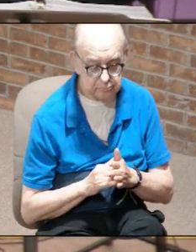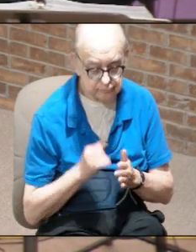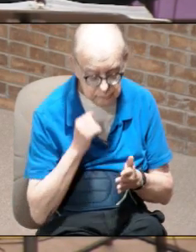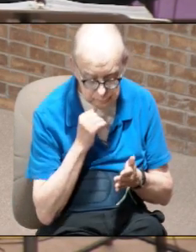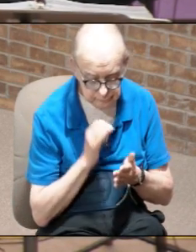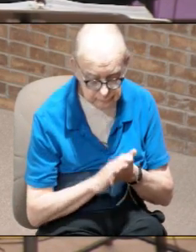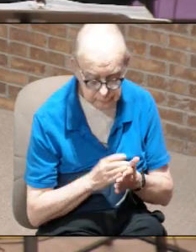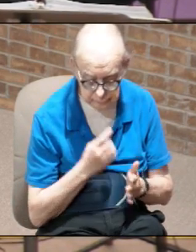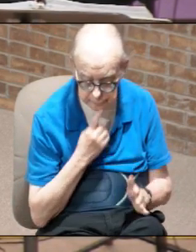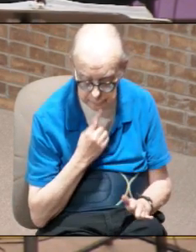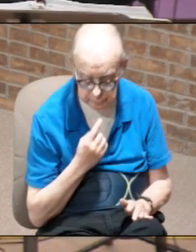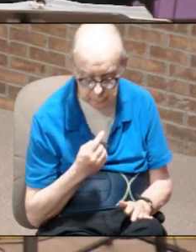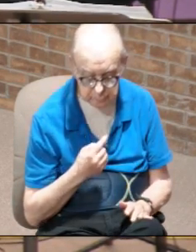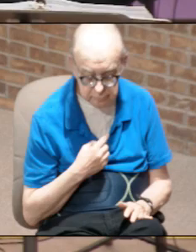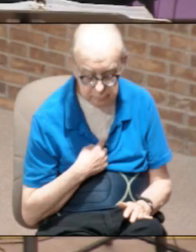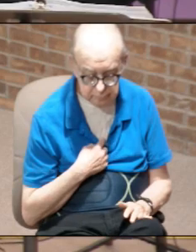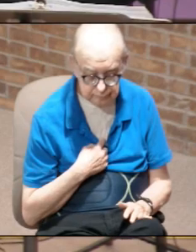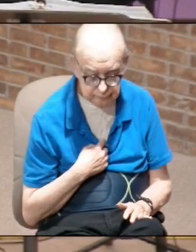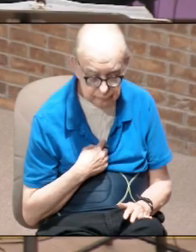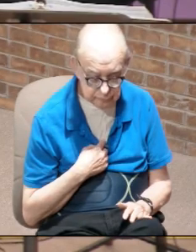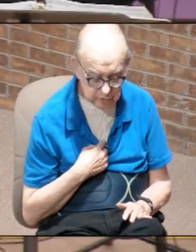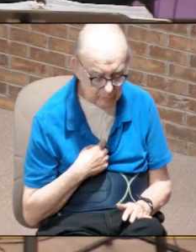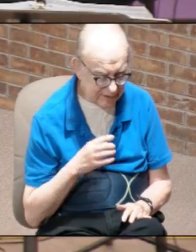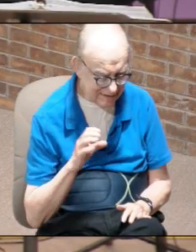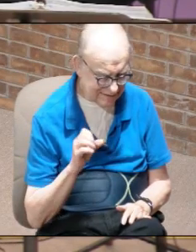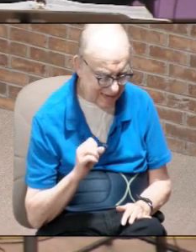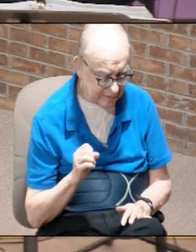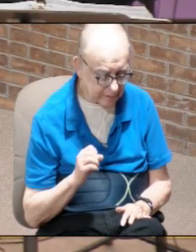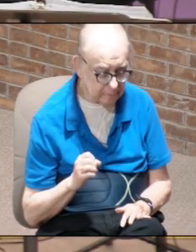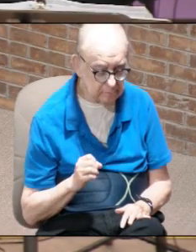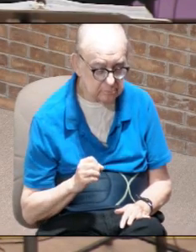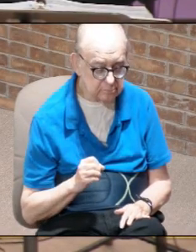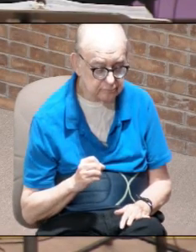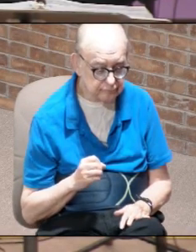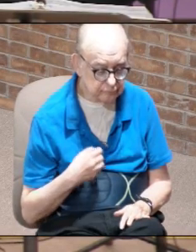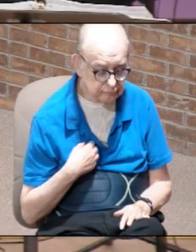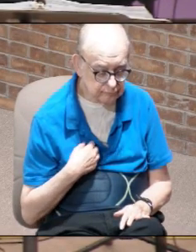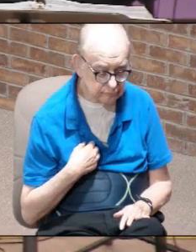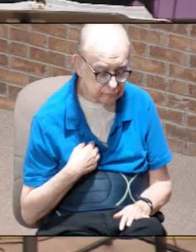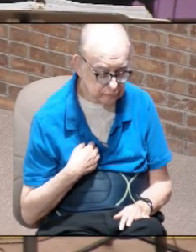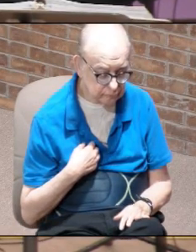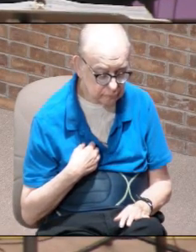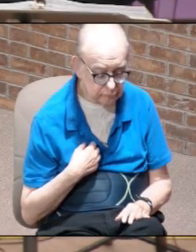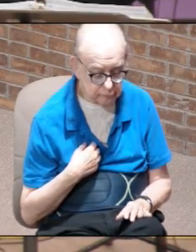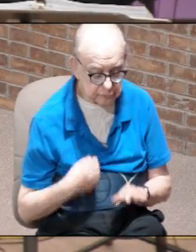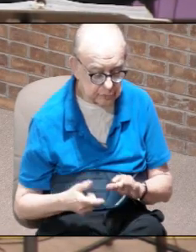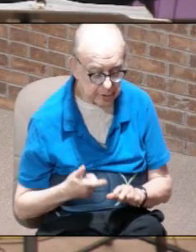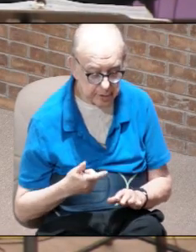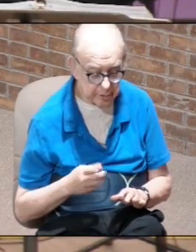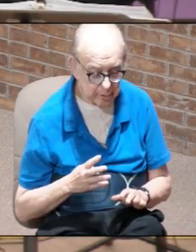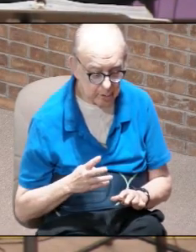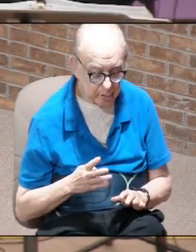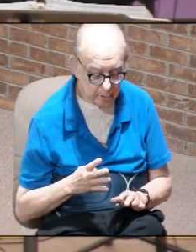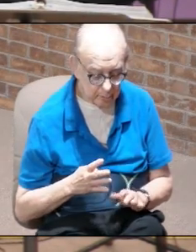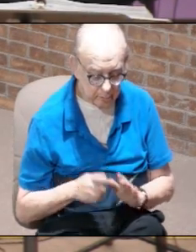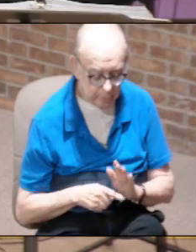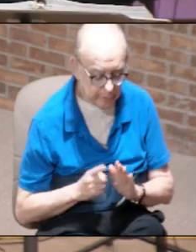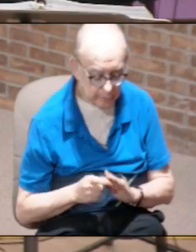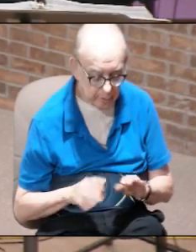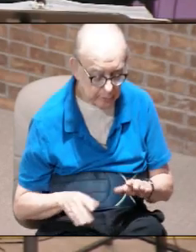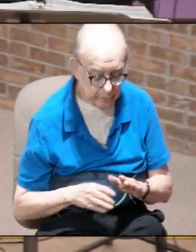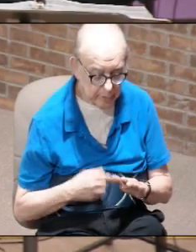me this Saturday. So I've only been doing 24 hours, so I'm trying my